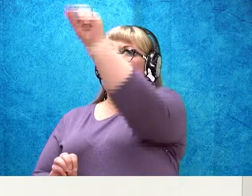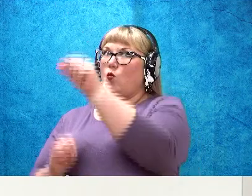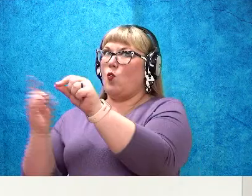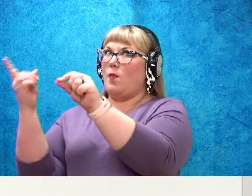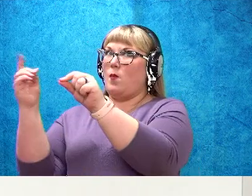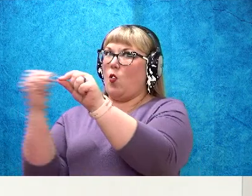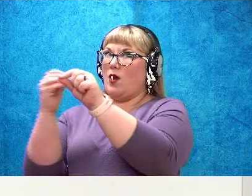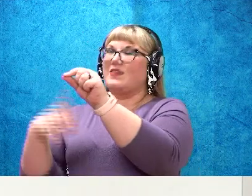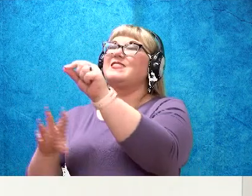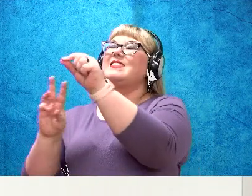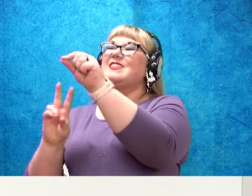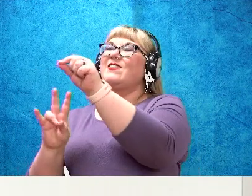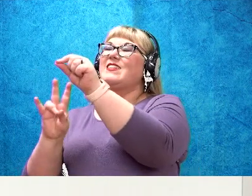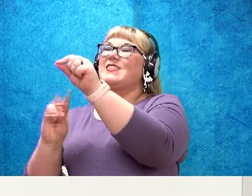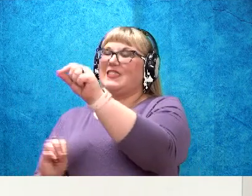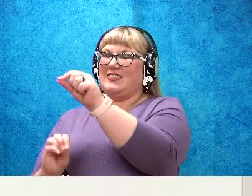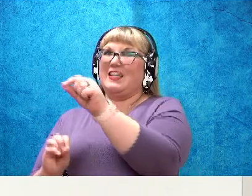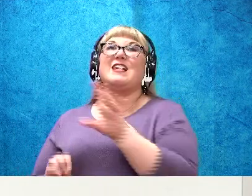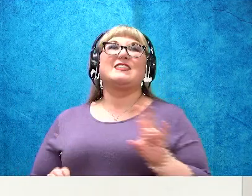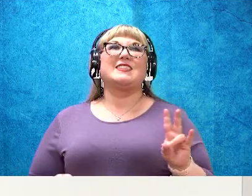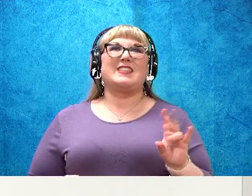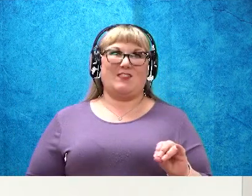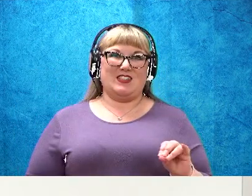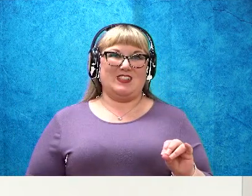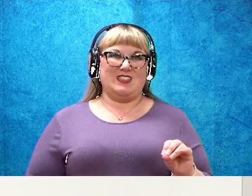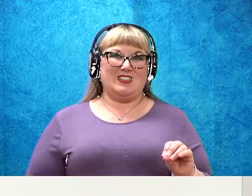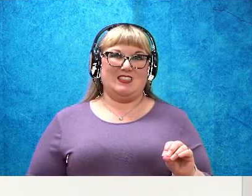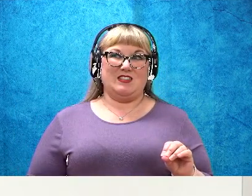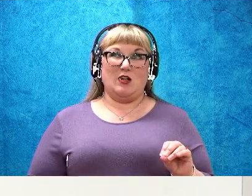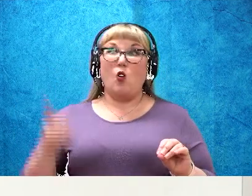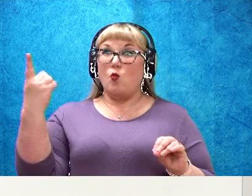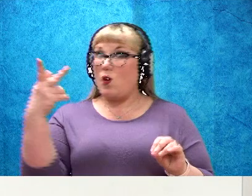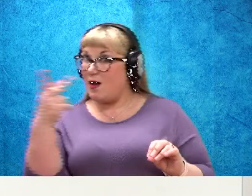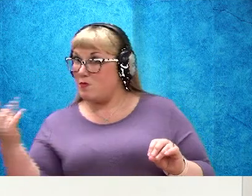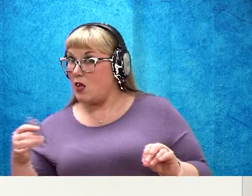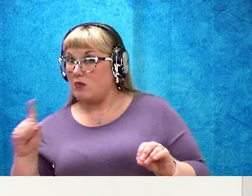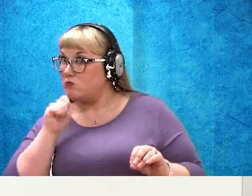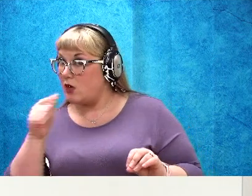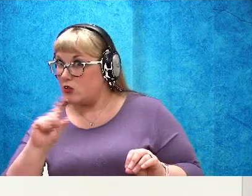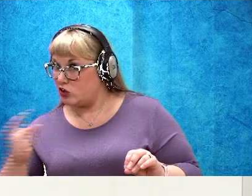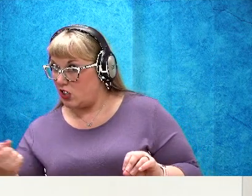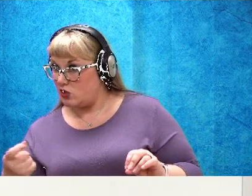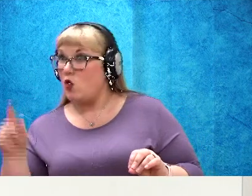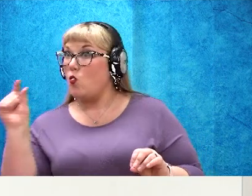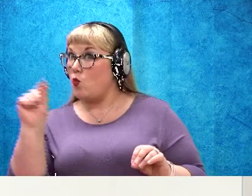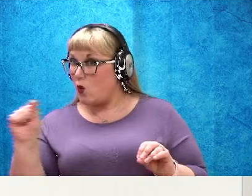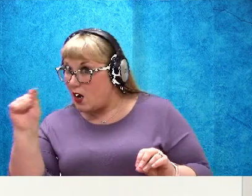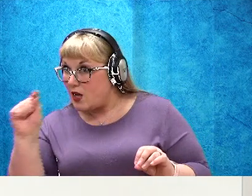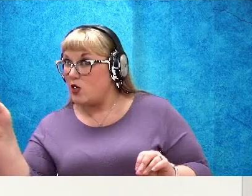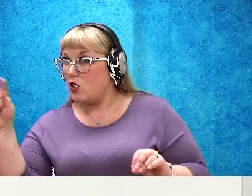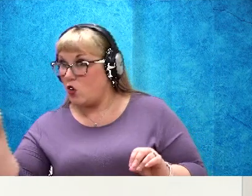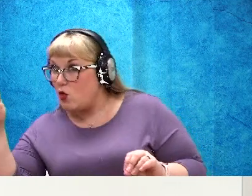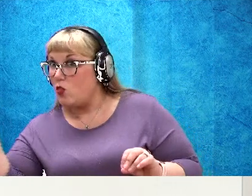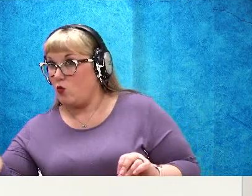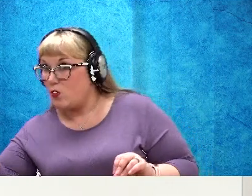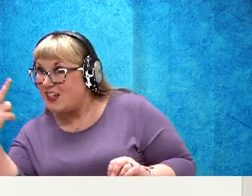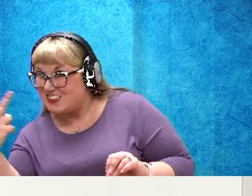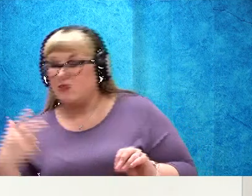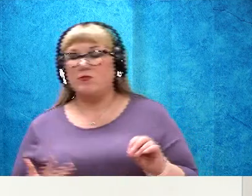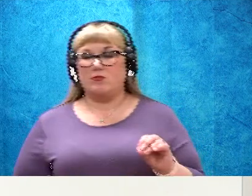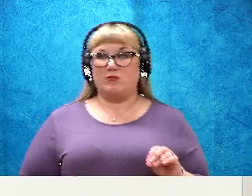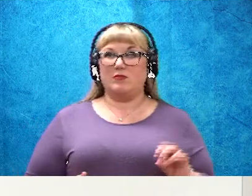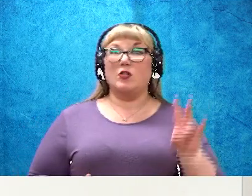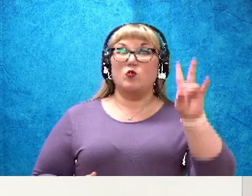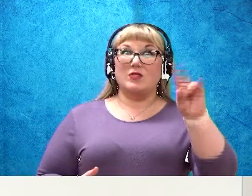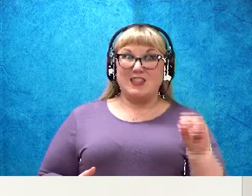rod, 70. Now our ones place didn't change. 1, 2, 3.